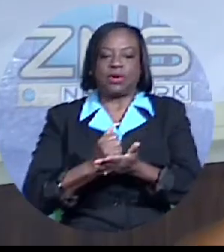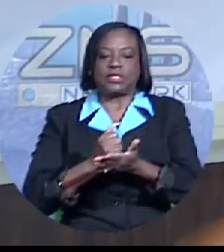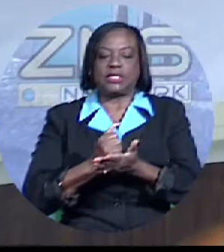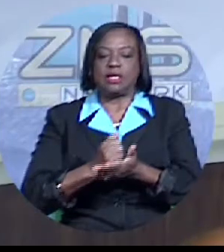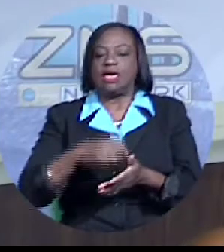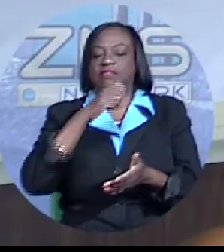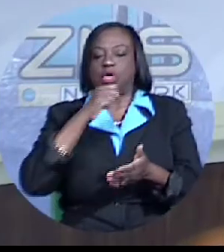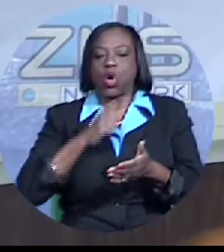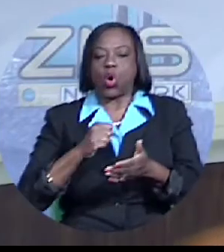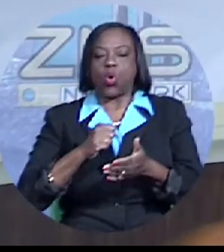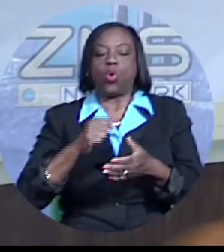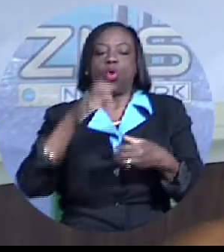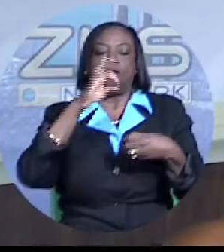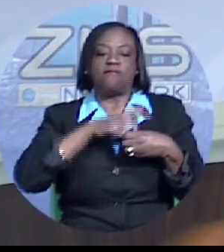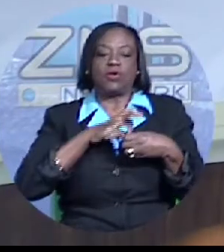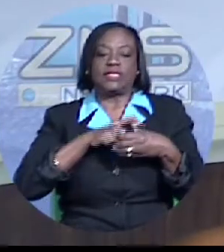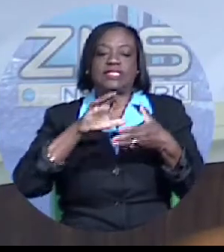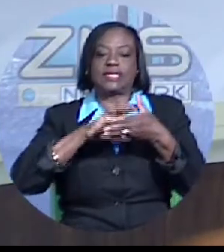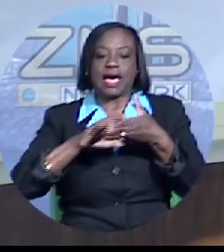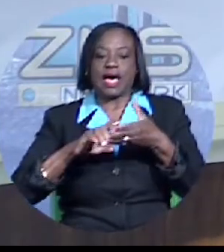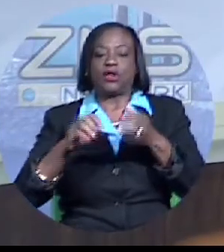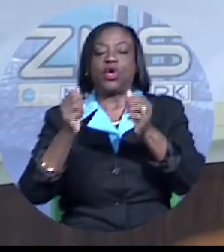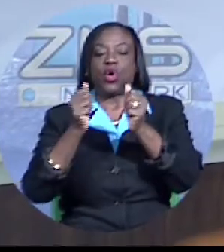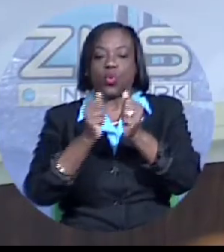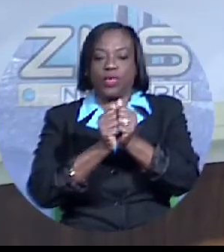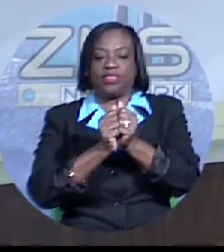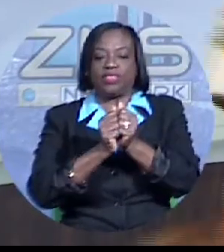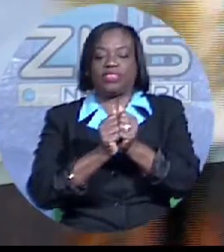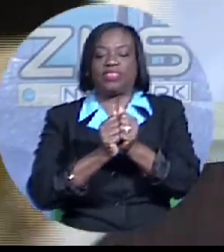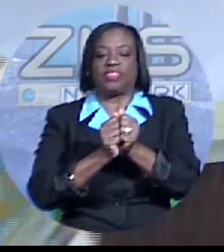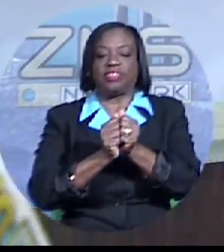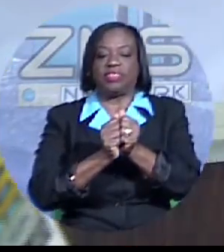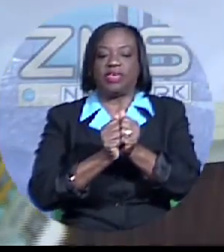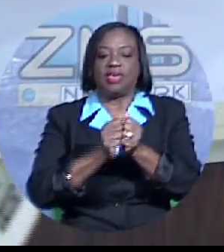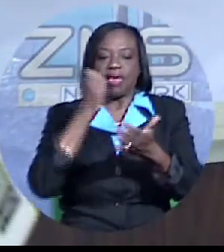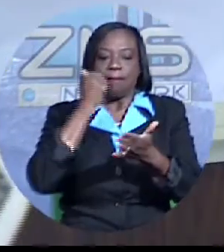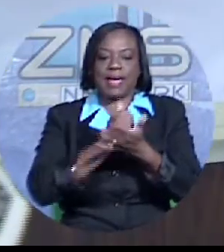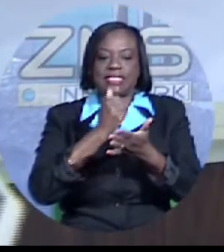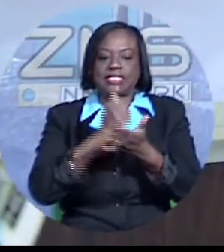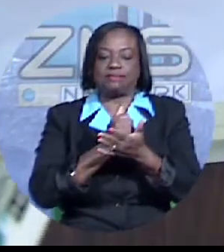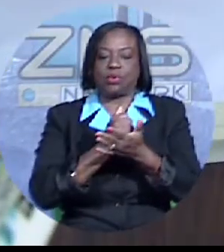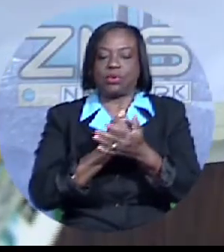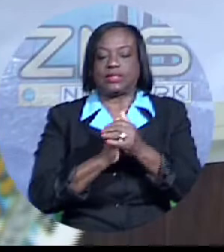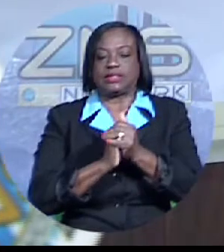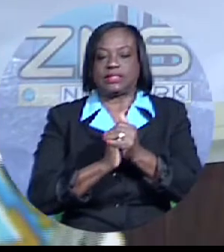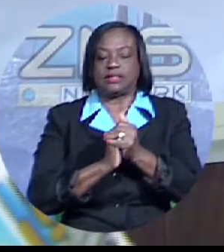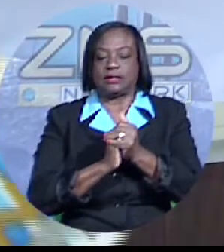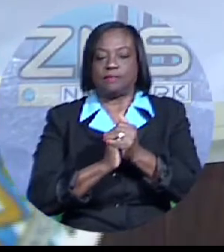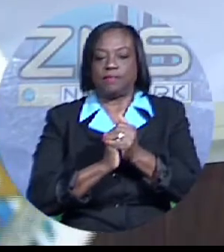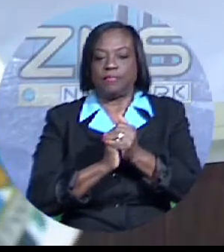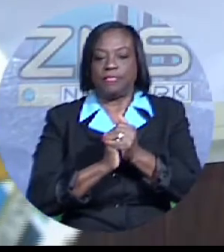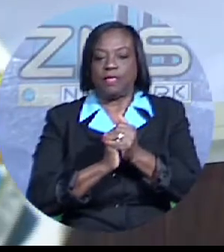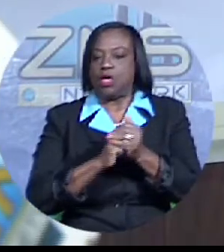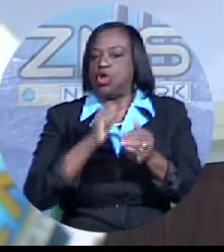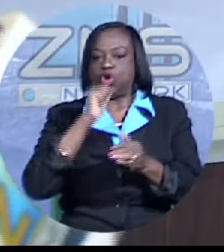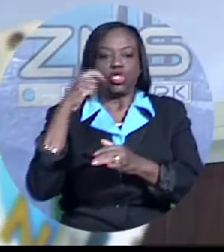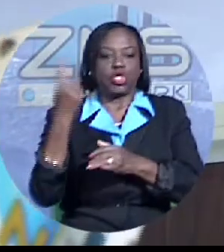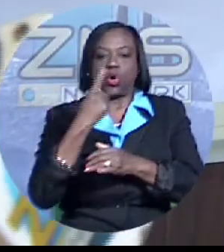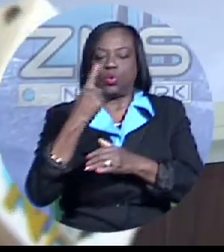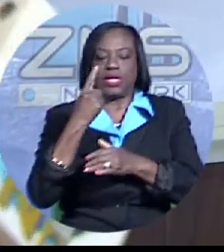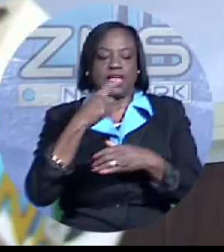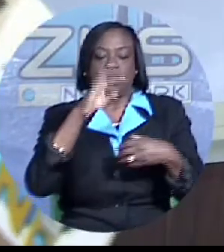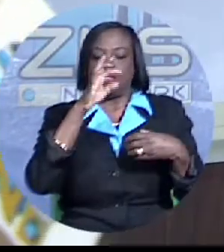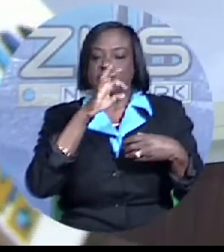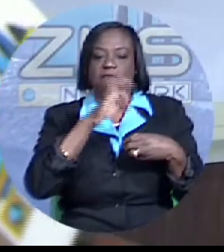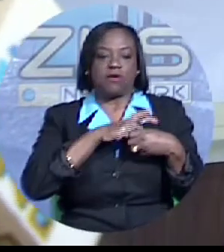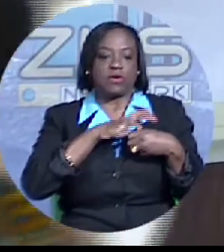evidence provided it was obtained legitimately. That's all I can say. So if the Act doesn't say just the voter's card, why have